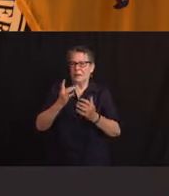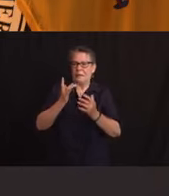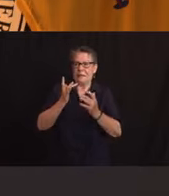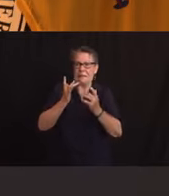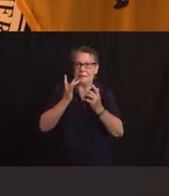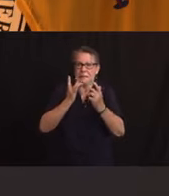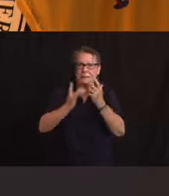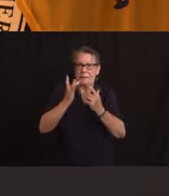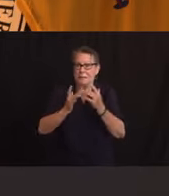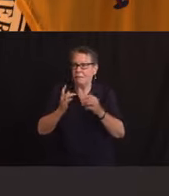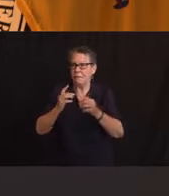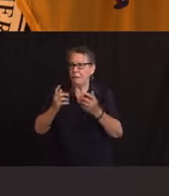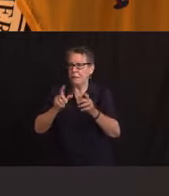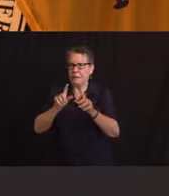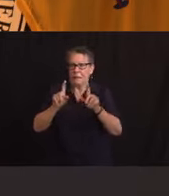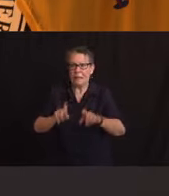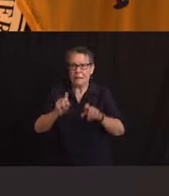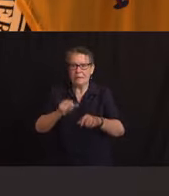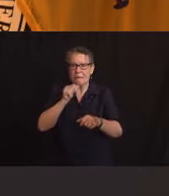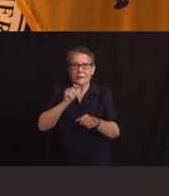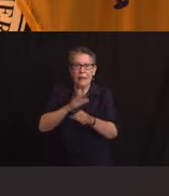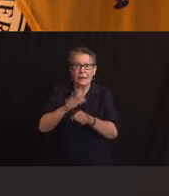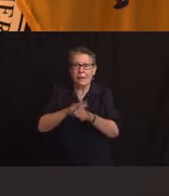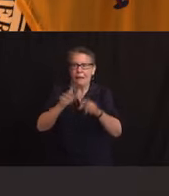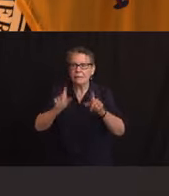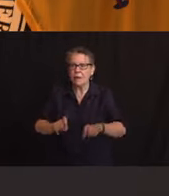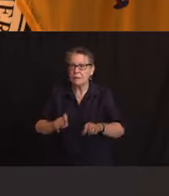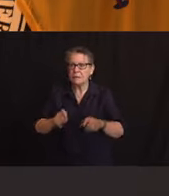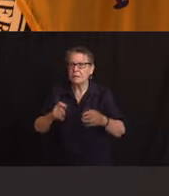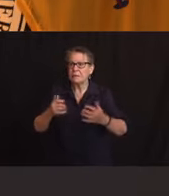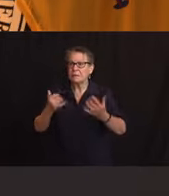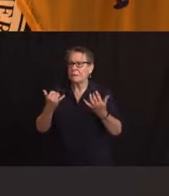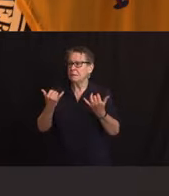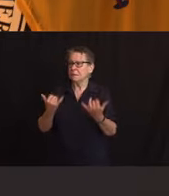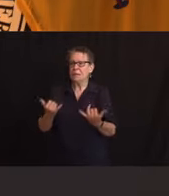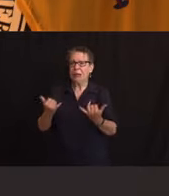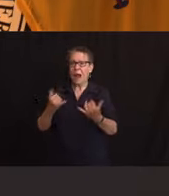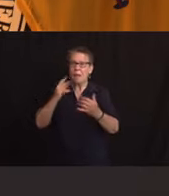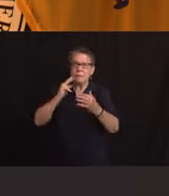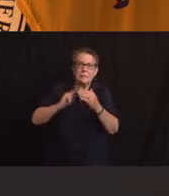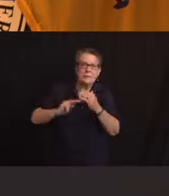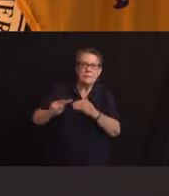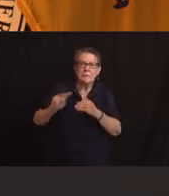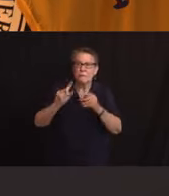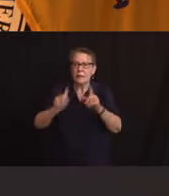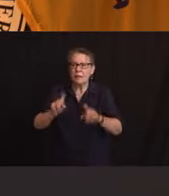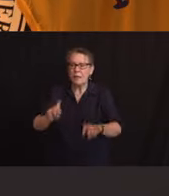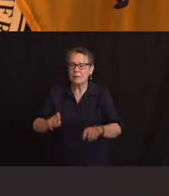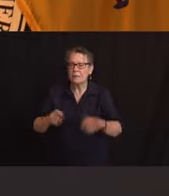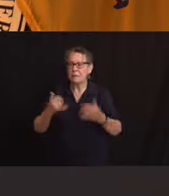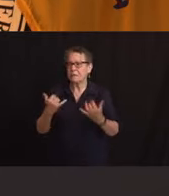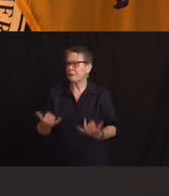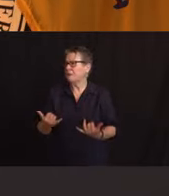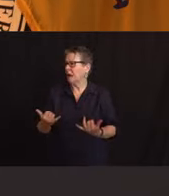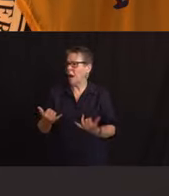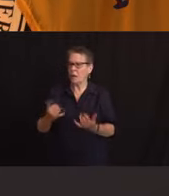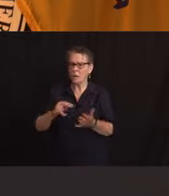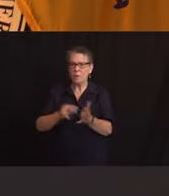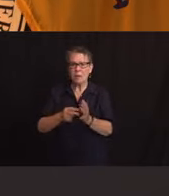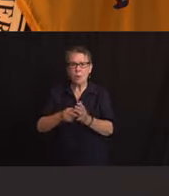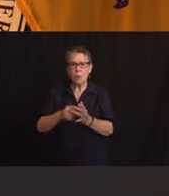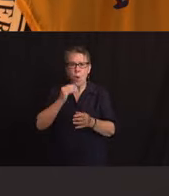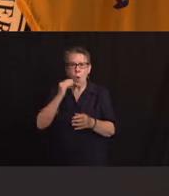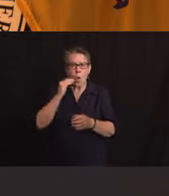think, and it has come to pass, that this would be like a home pregnancy test. But I'll leave it to Ed on